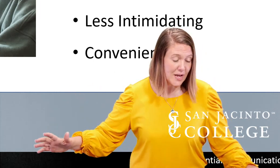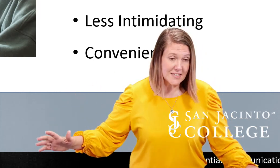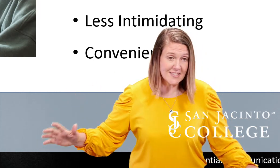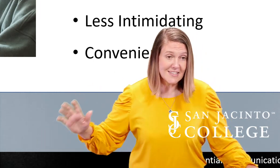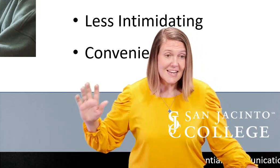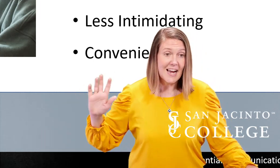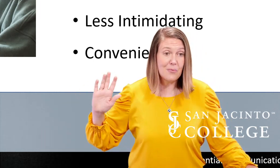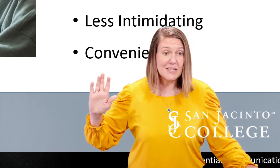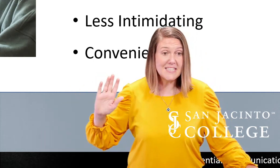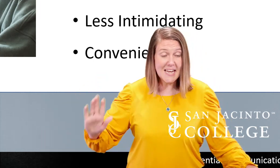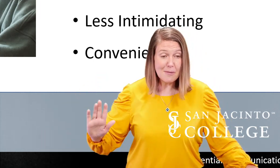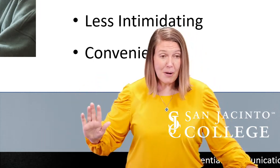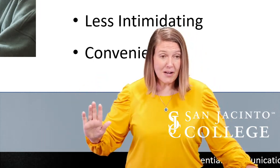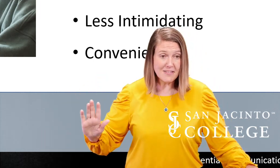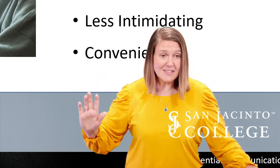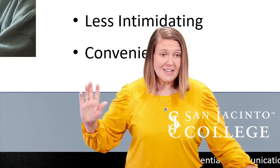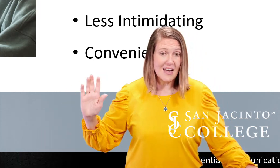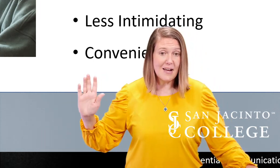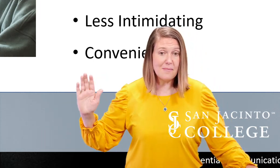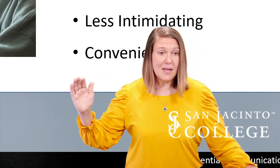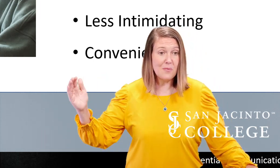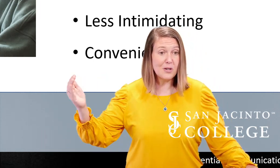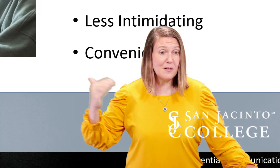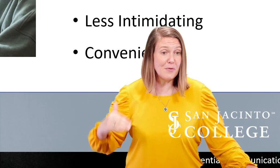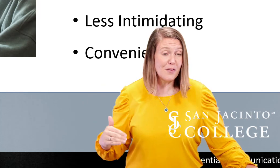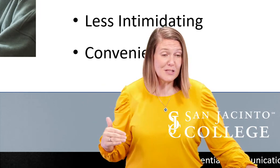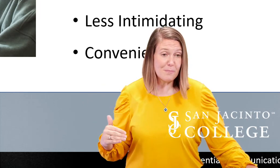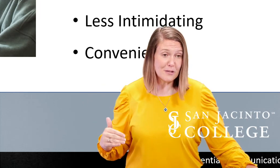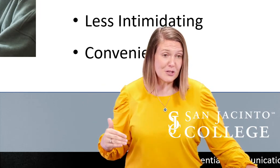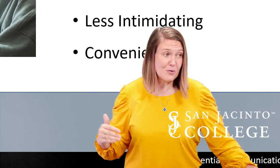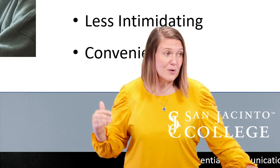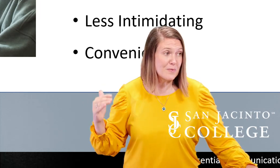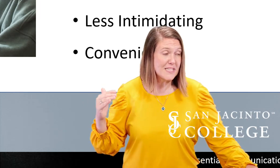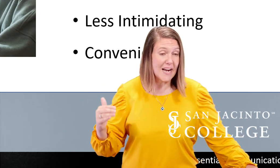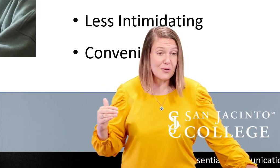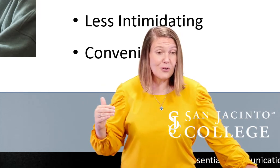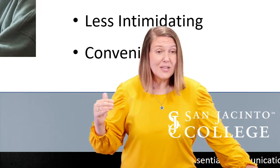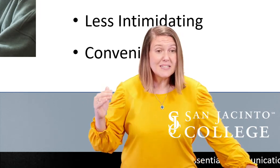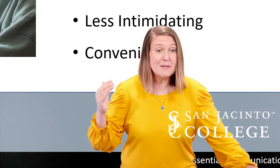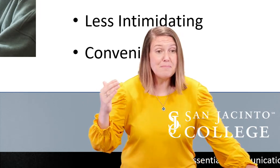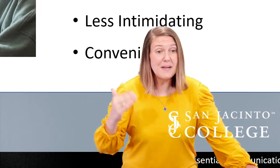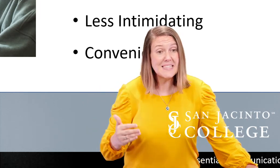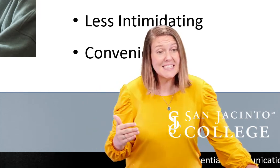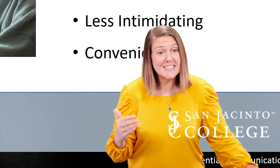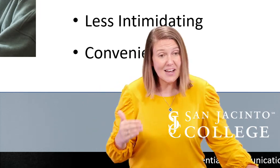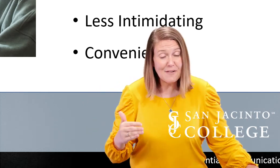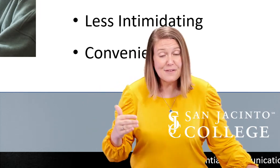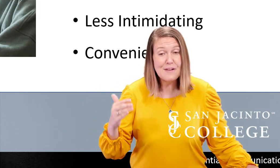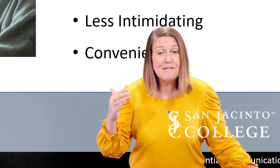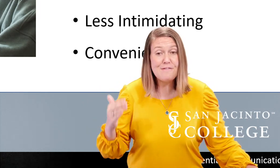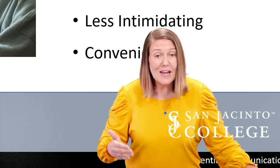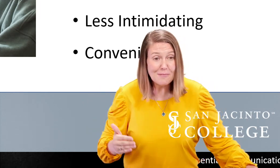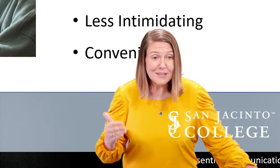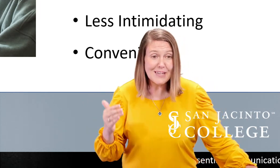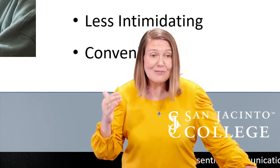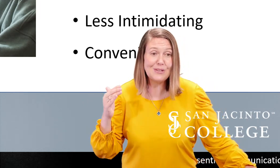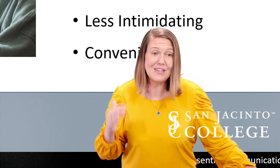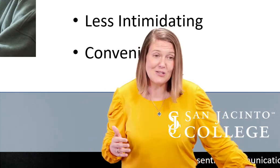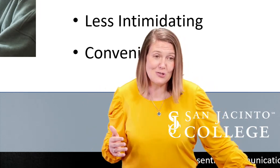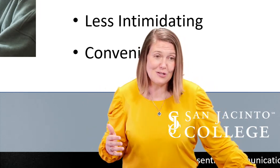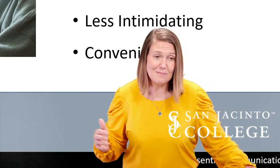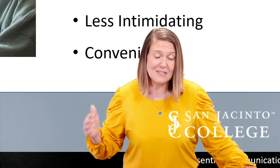lots of ways. I want to take a pause, and we're going to move on to part 2, where we tackle some basics of